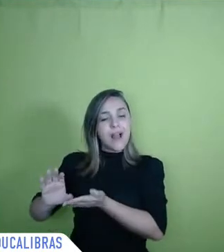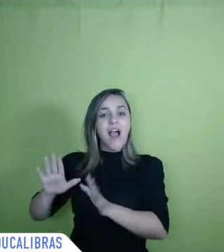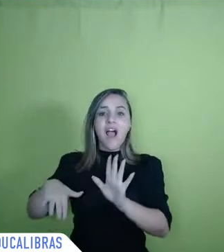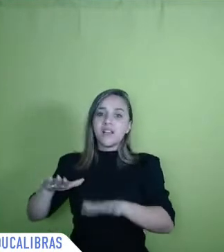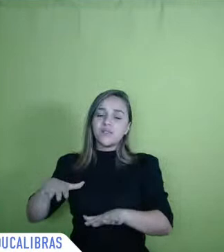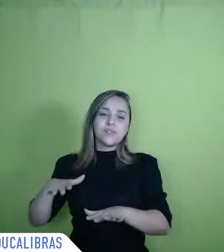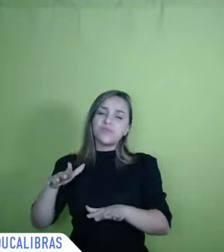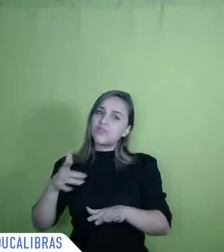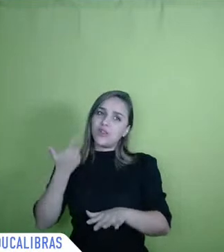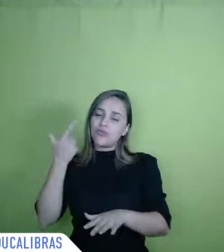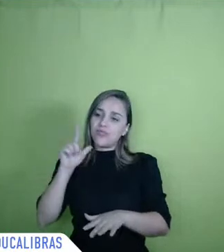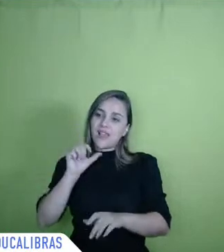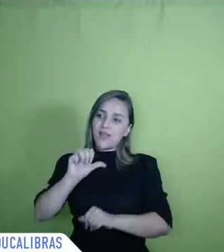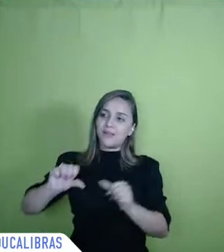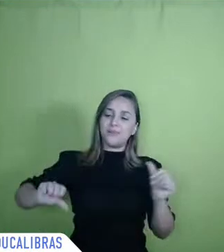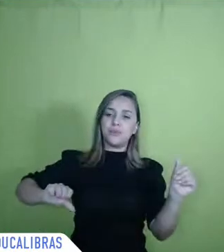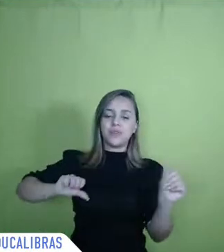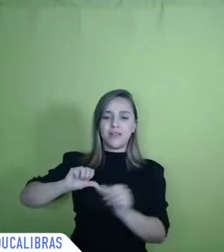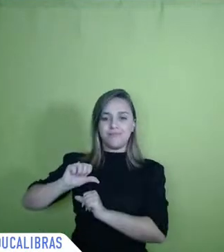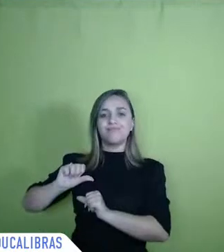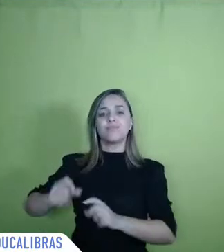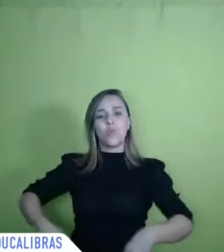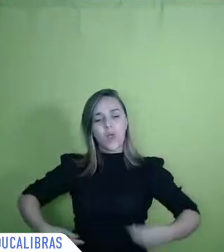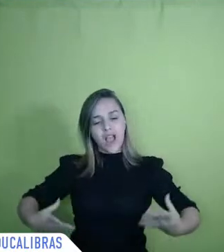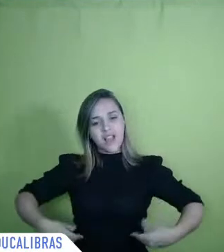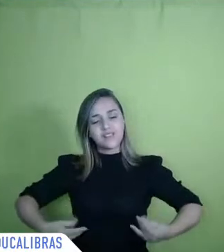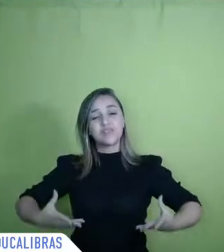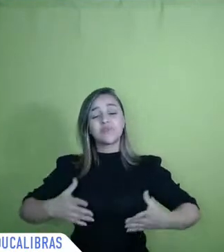to link the questions of distribution and development